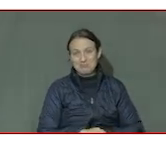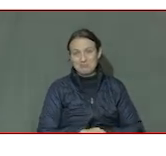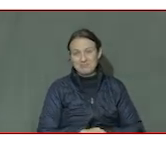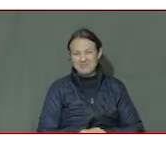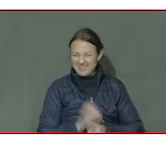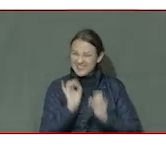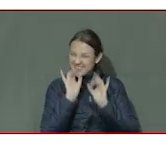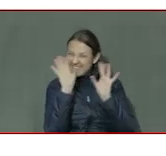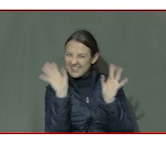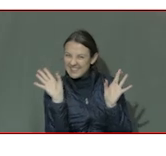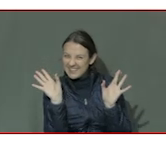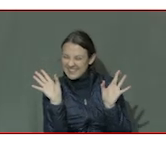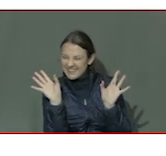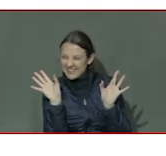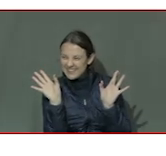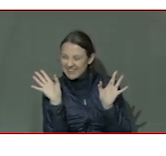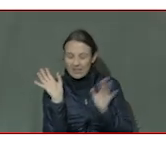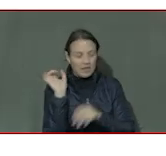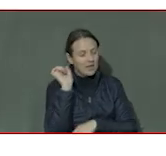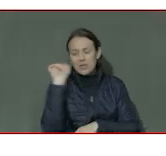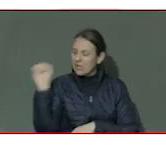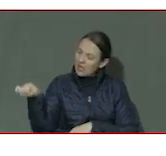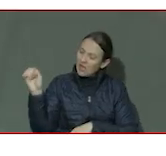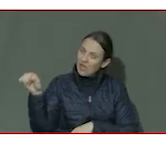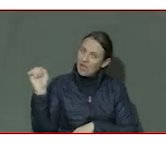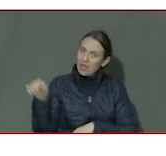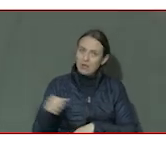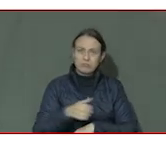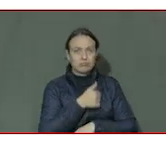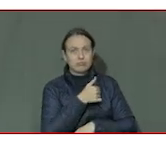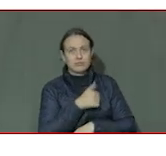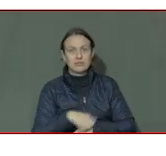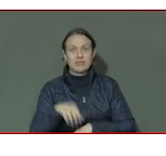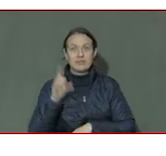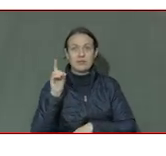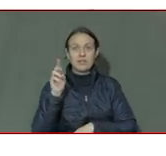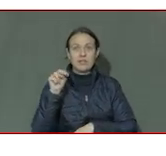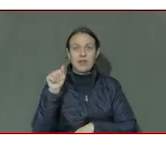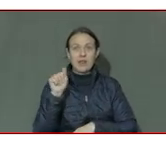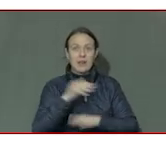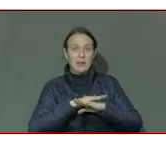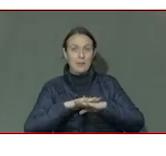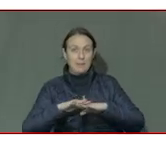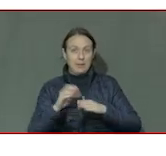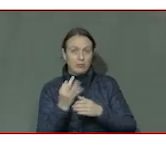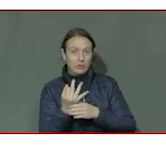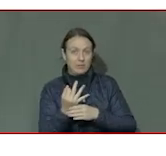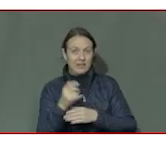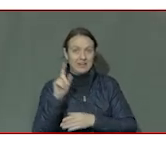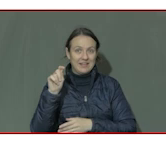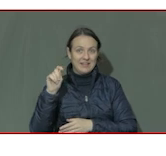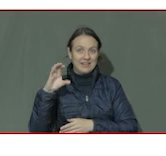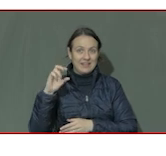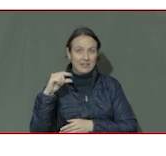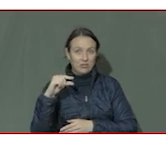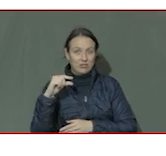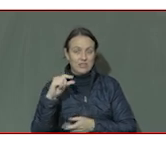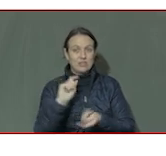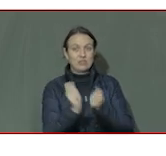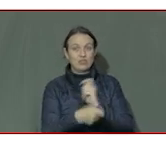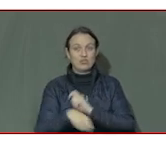Is it clear, ladies and gentlemen? The DNA-based triplet, TCG, changes to